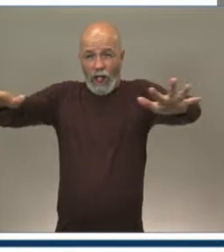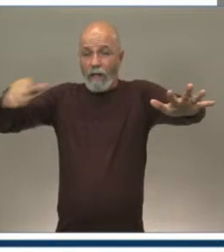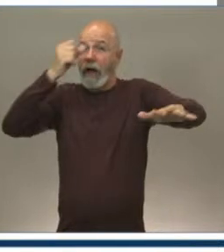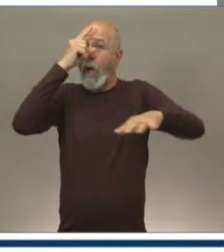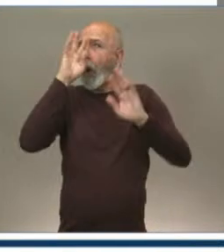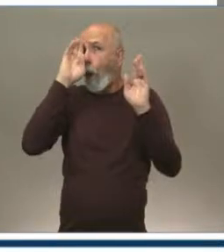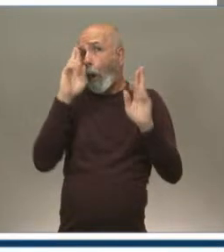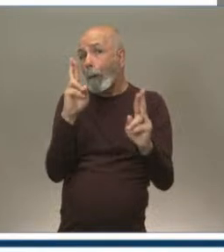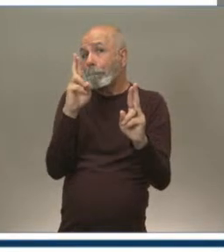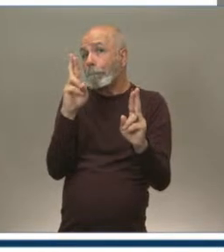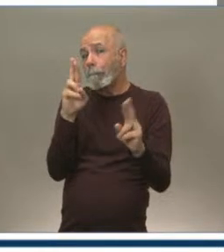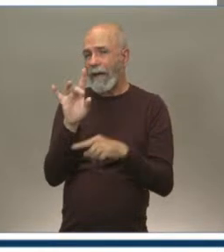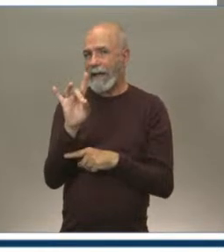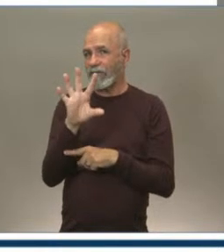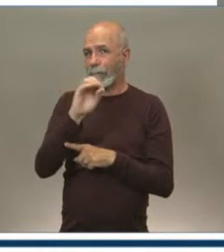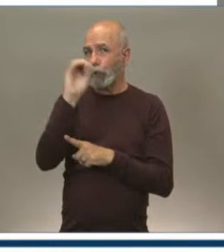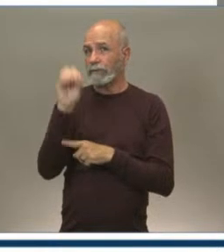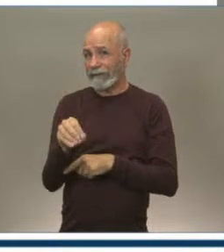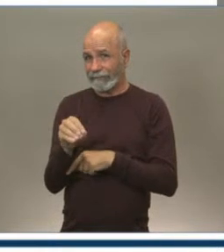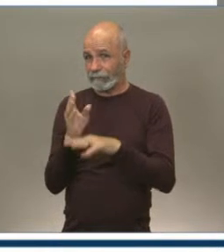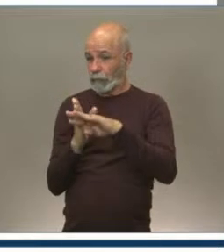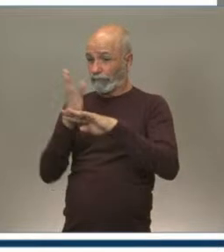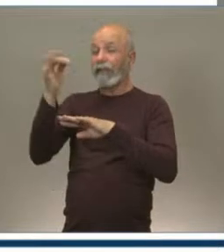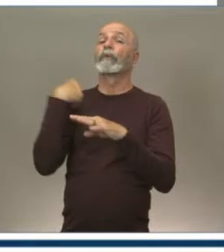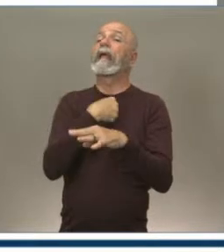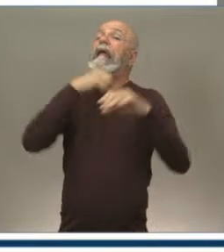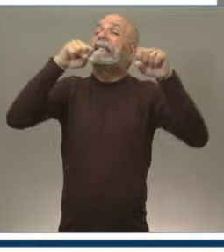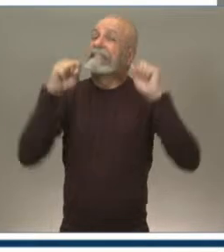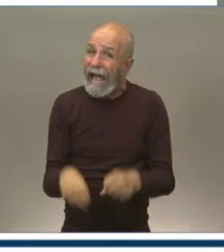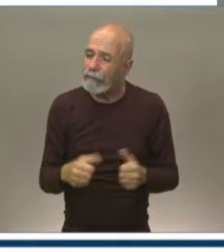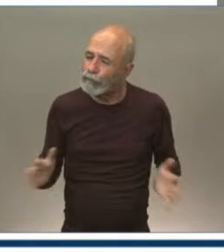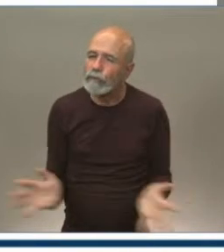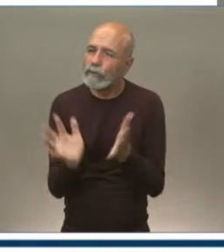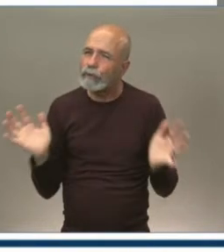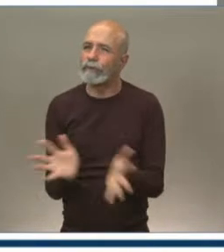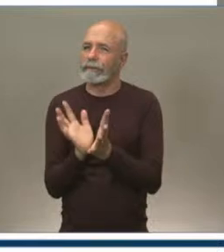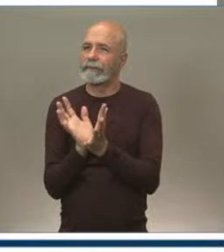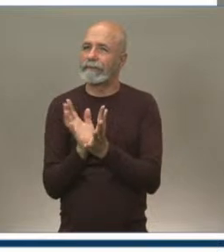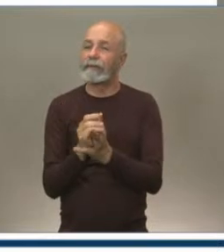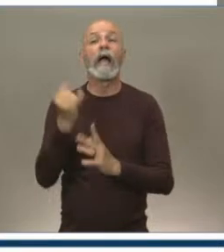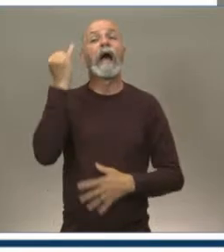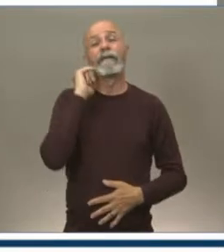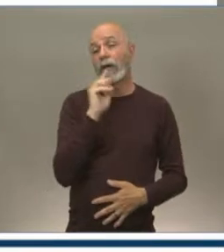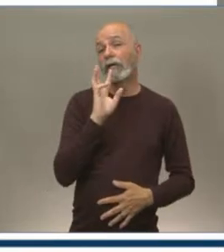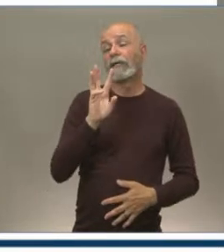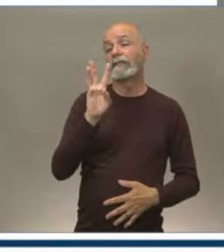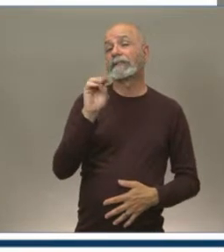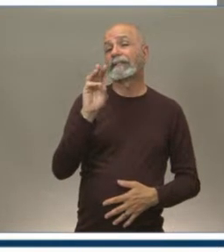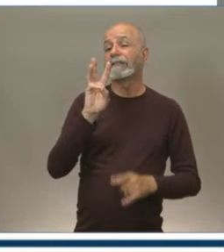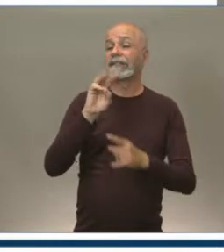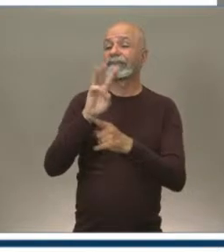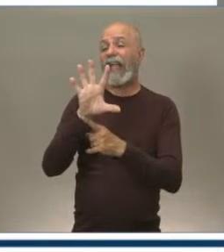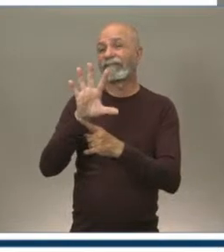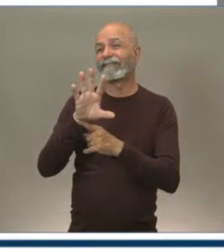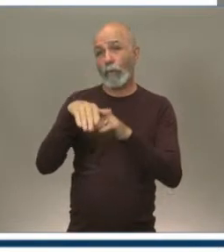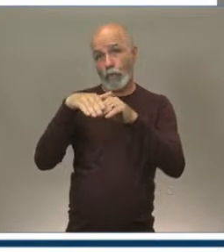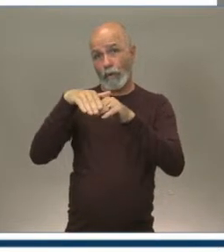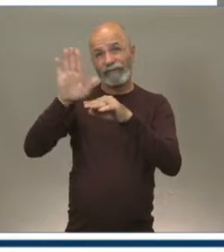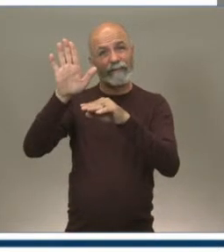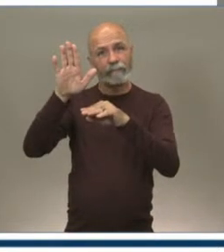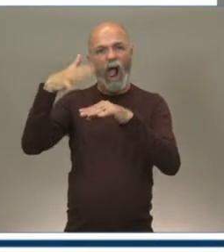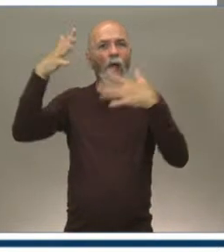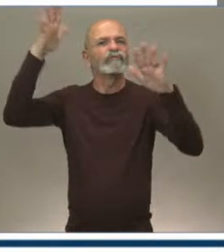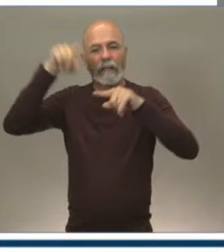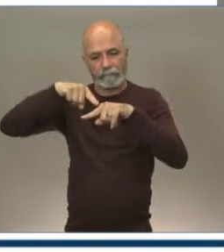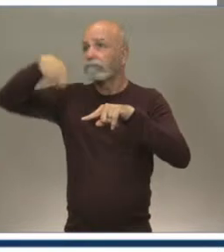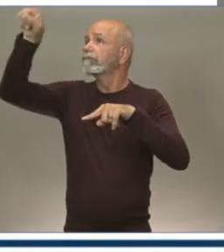Scotians to get their vaccine. Right now, Nova Scotians over 65 are leading the way. Over 90% of them have been